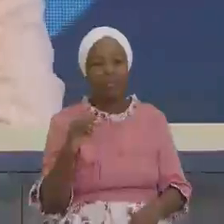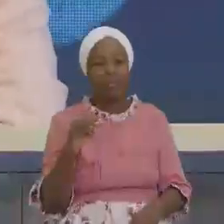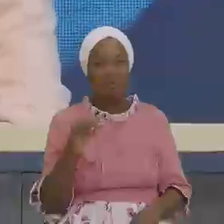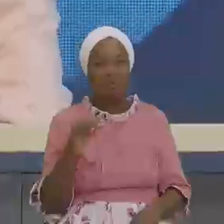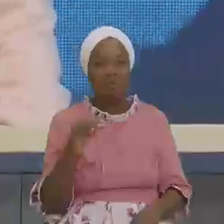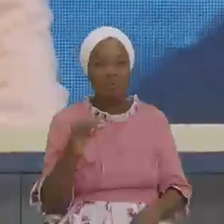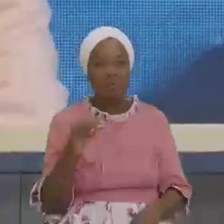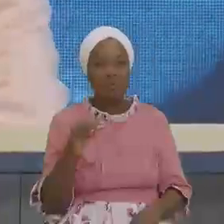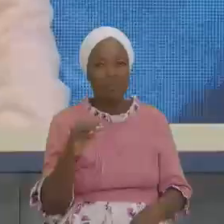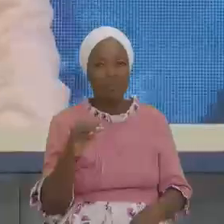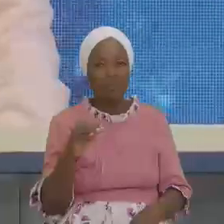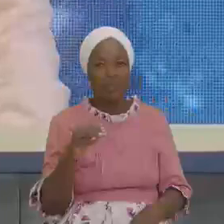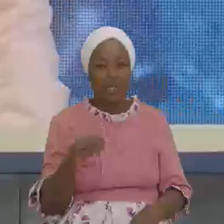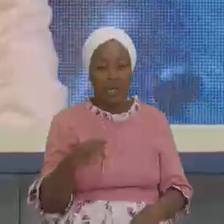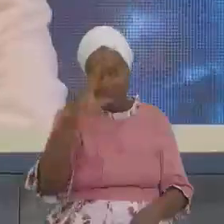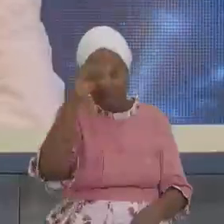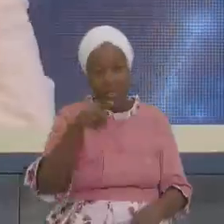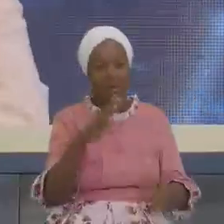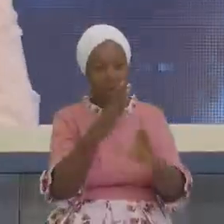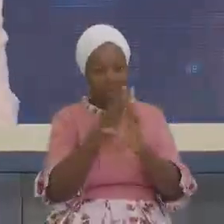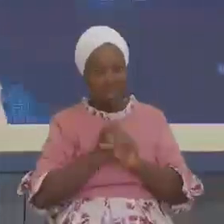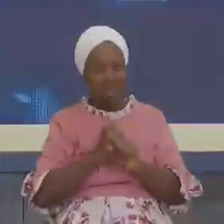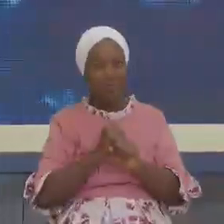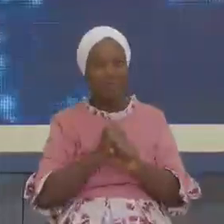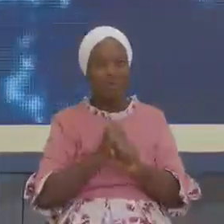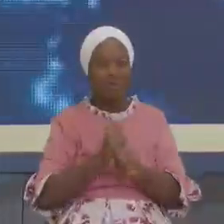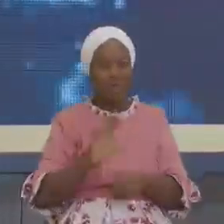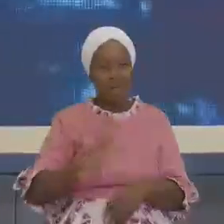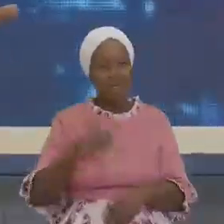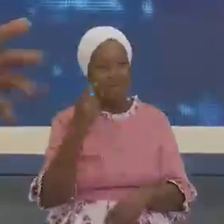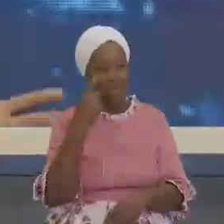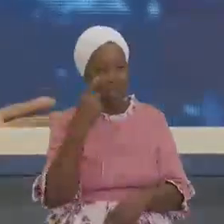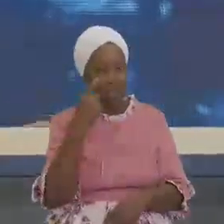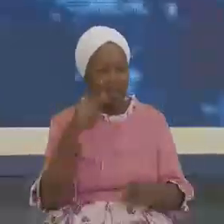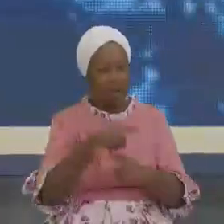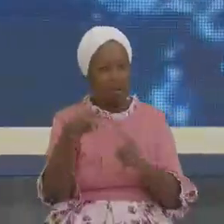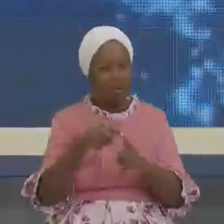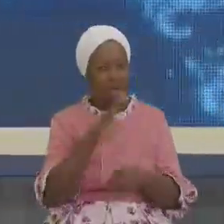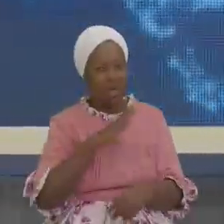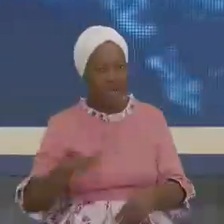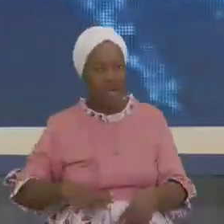he received his sight. When Christ called the sinner,